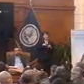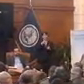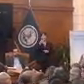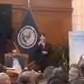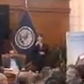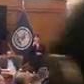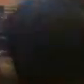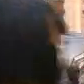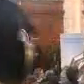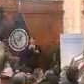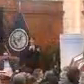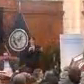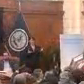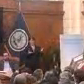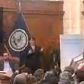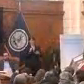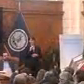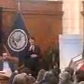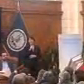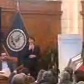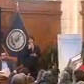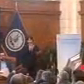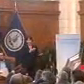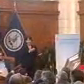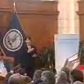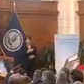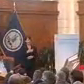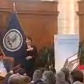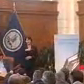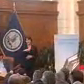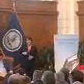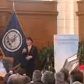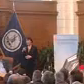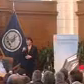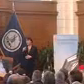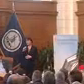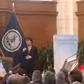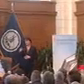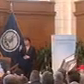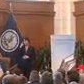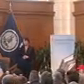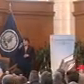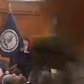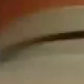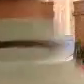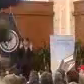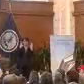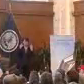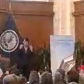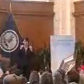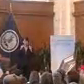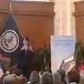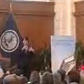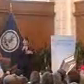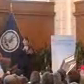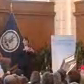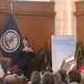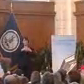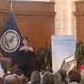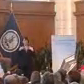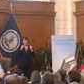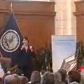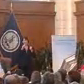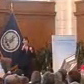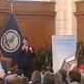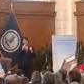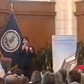us? Thank you. So, Congressman Garrett, because you recently voted a firm no on the American Health Care Act bill and a